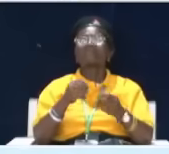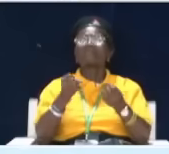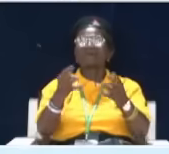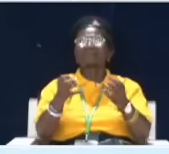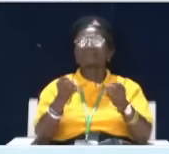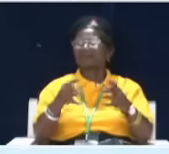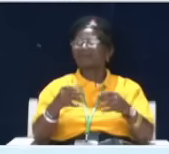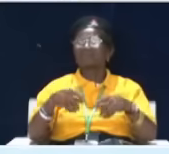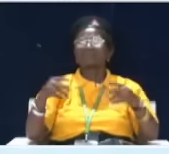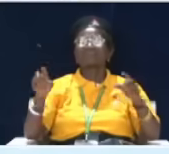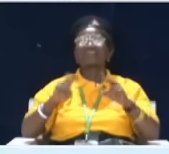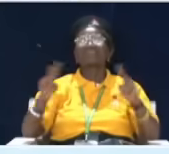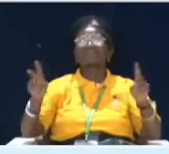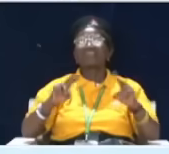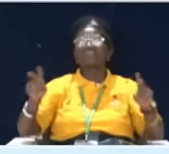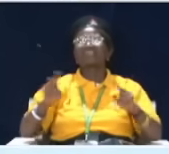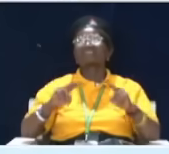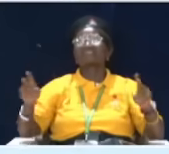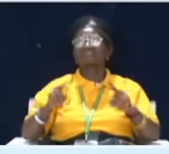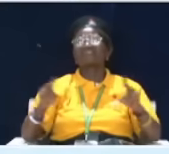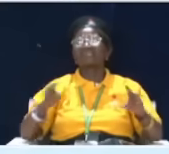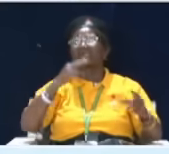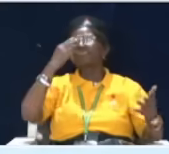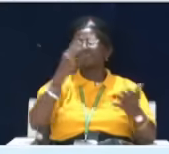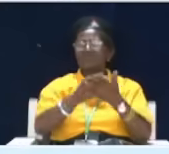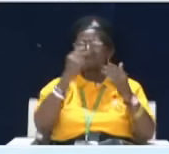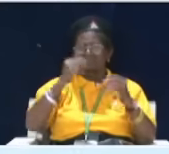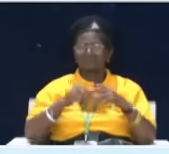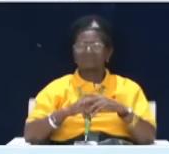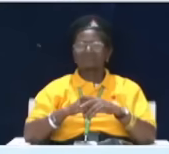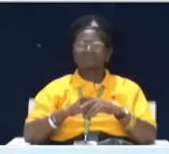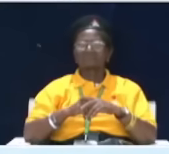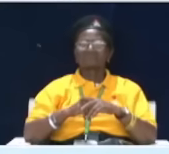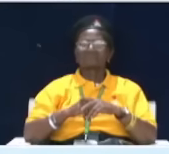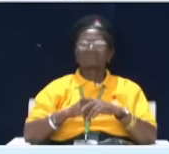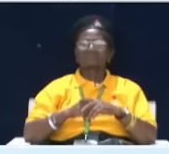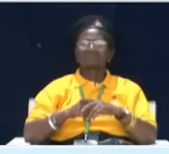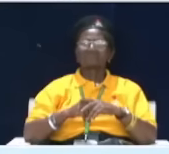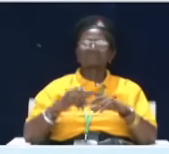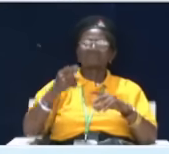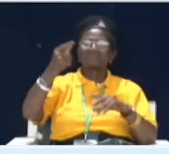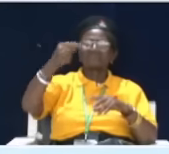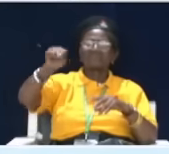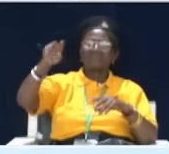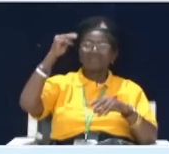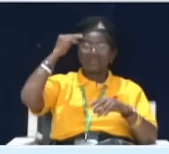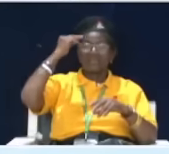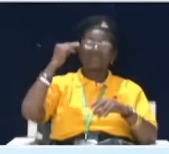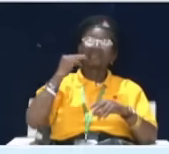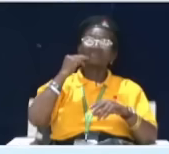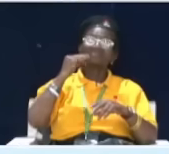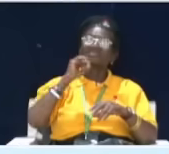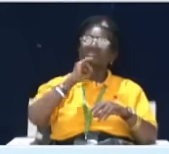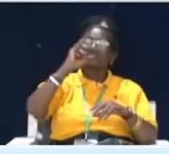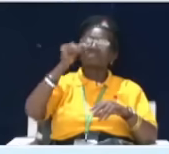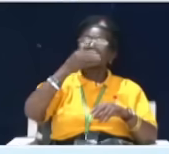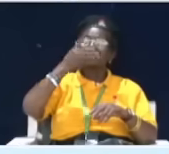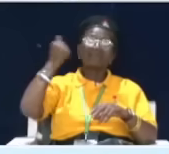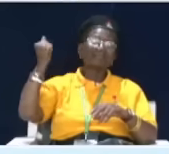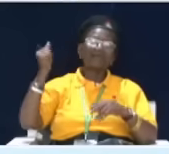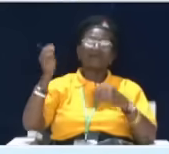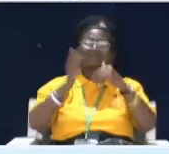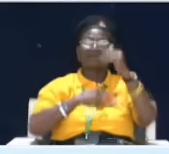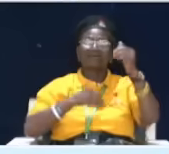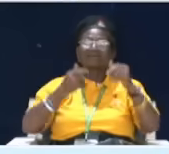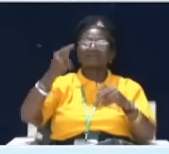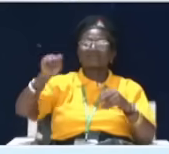Ipo o se pataki gidi gidi. The head is better than the tail. Ori o